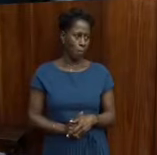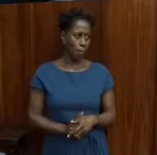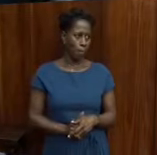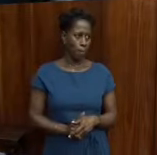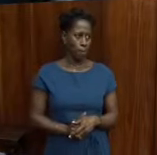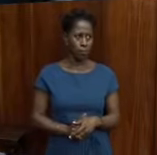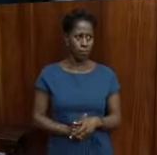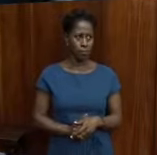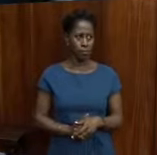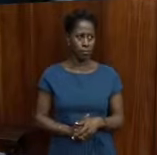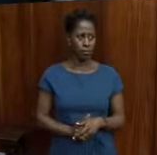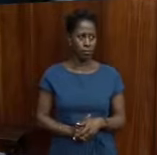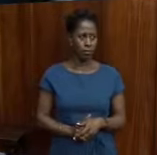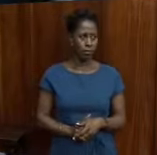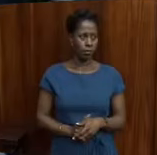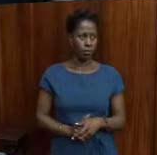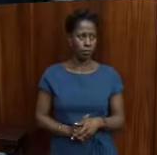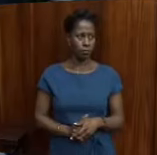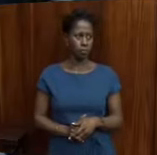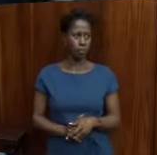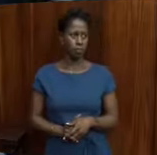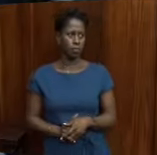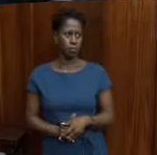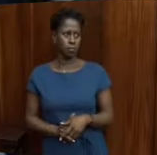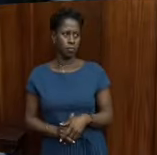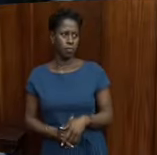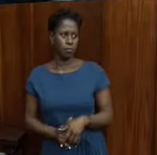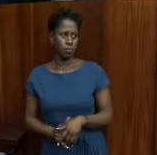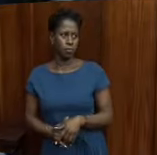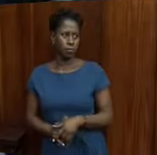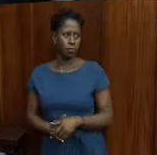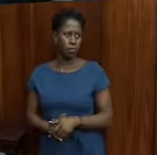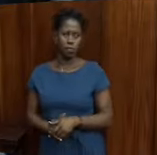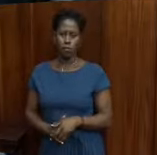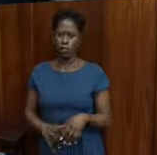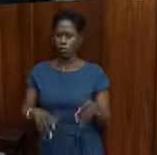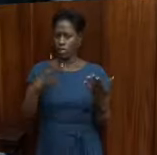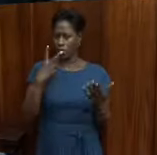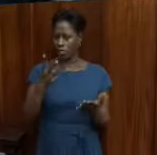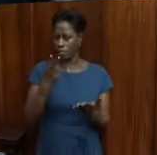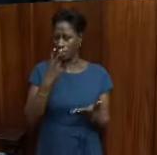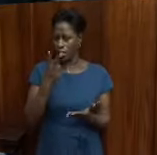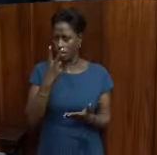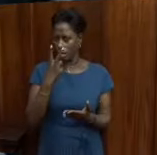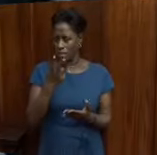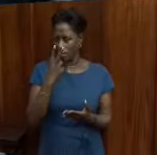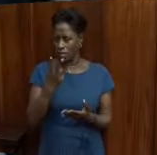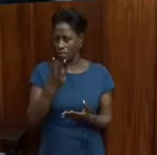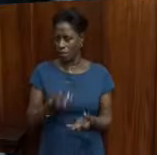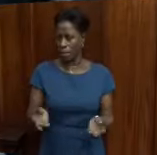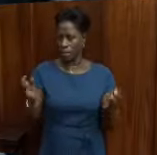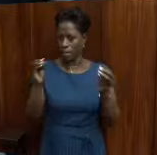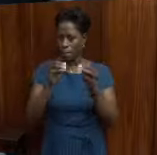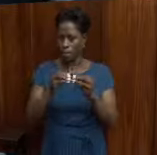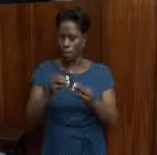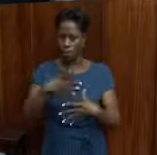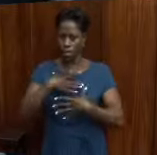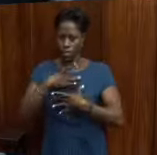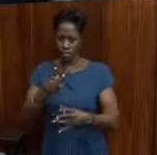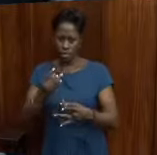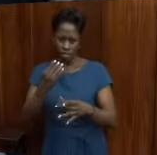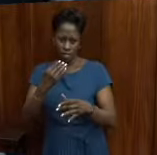Since coming to office, we have experienced a heightened interest in tourism projects. However, this interest in some